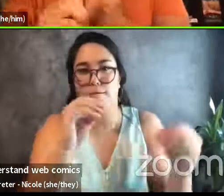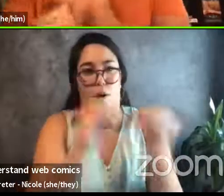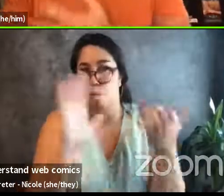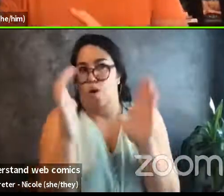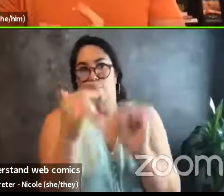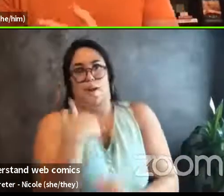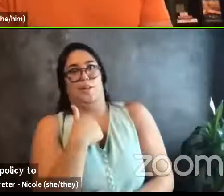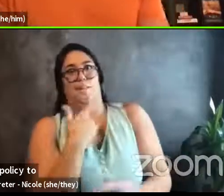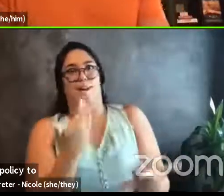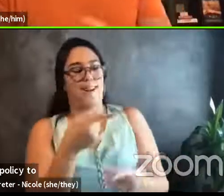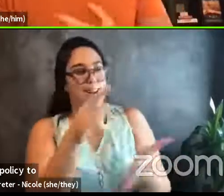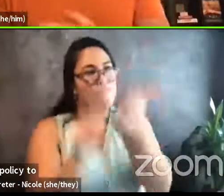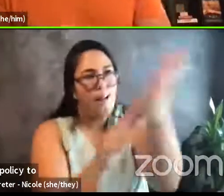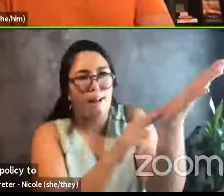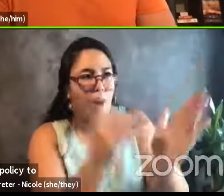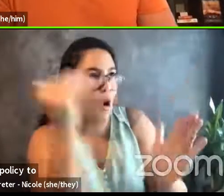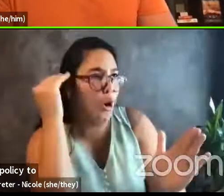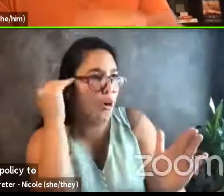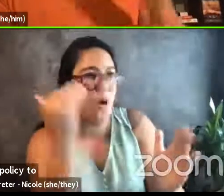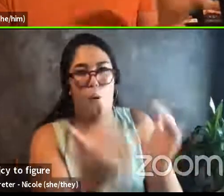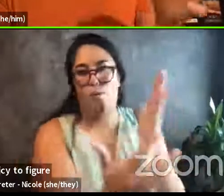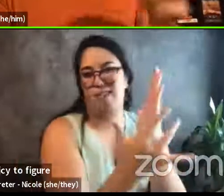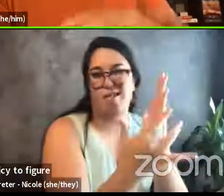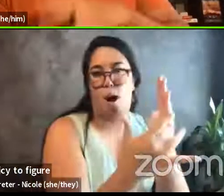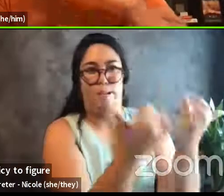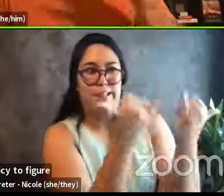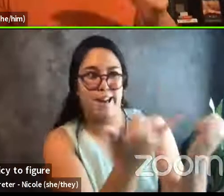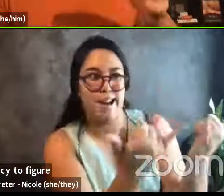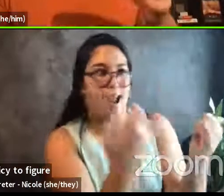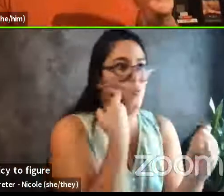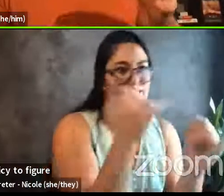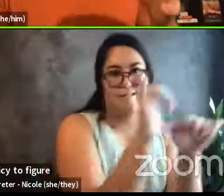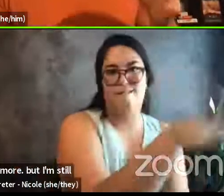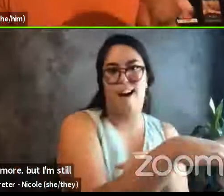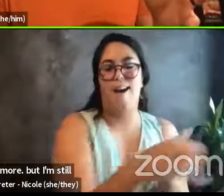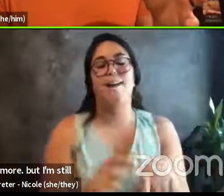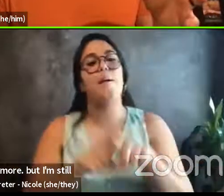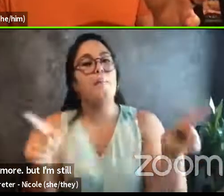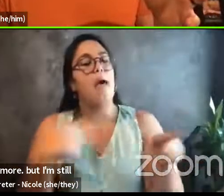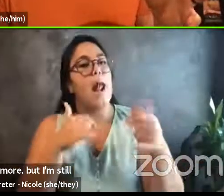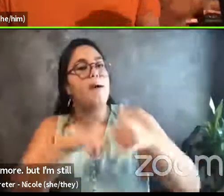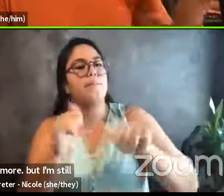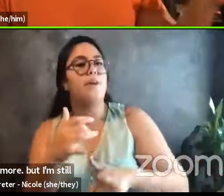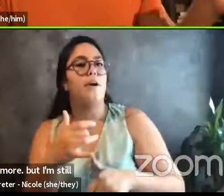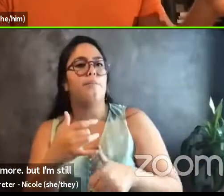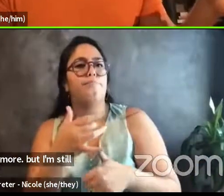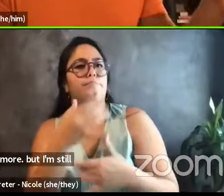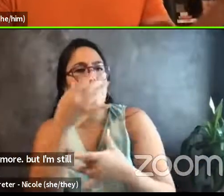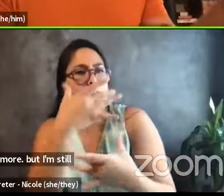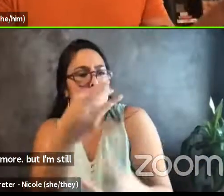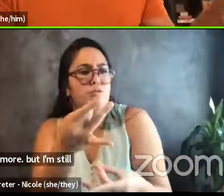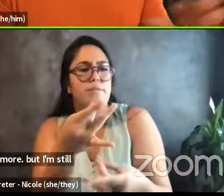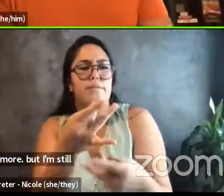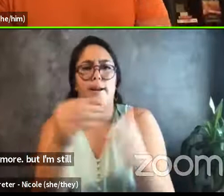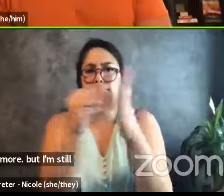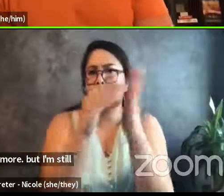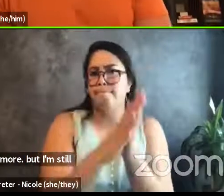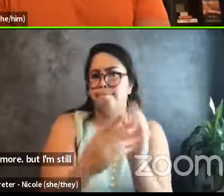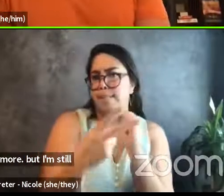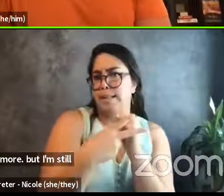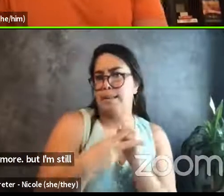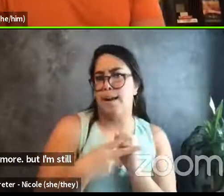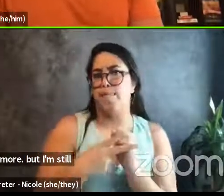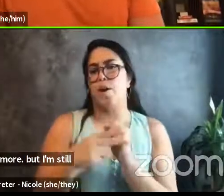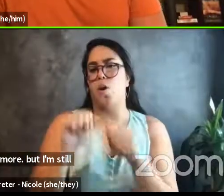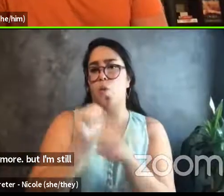pulse, you know, figure on the pulse in ways that I don't anymore. Um, but I'm still interested in, um, in archiving the work of the, of the previous generations. I